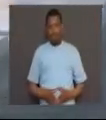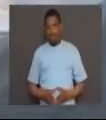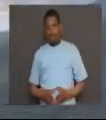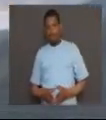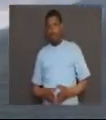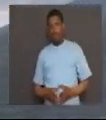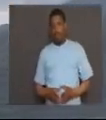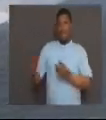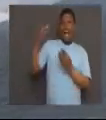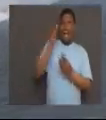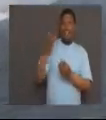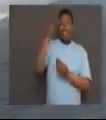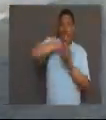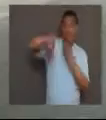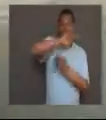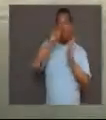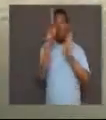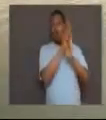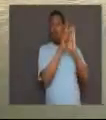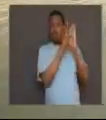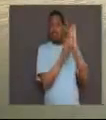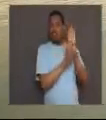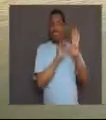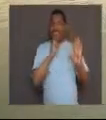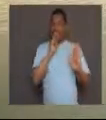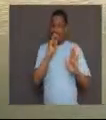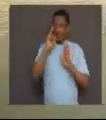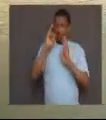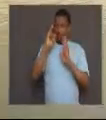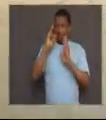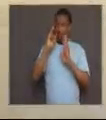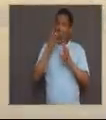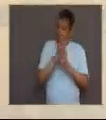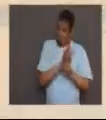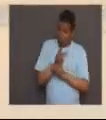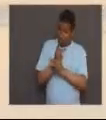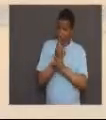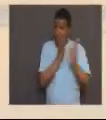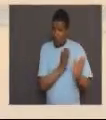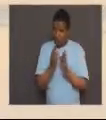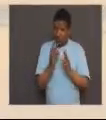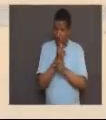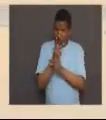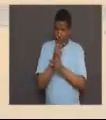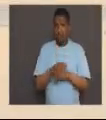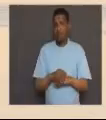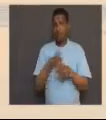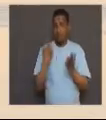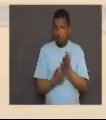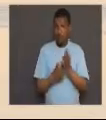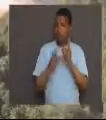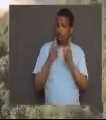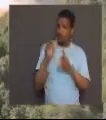An environmental policy is a structured series of guidelines